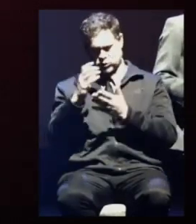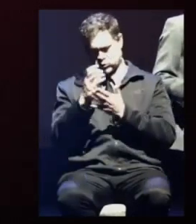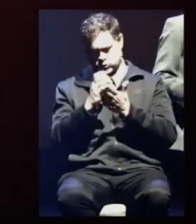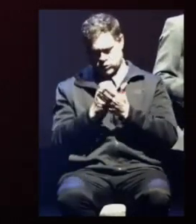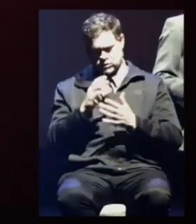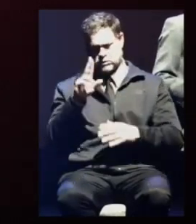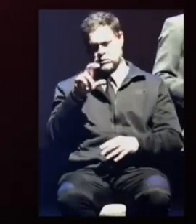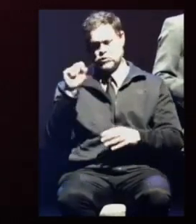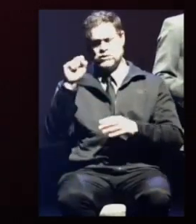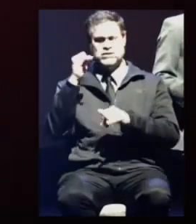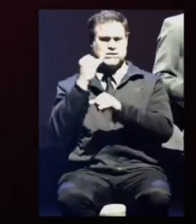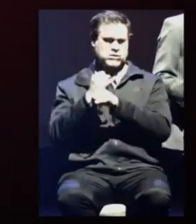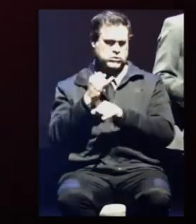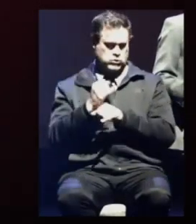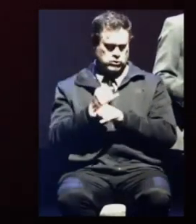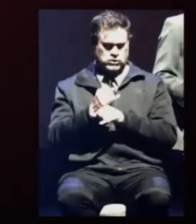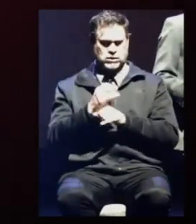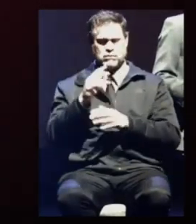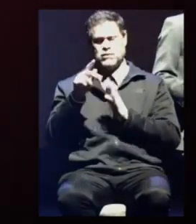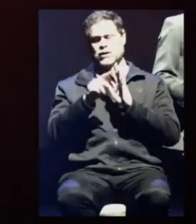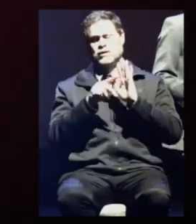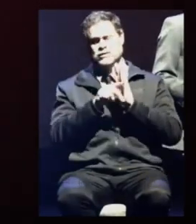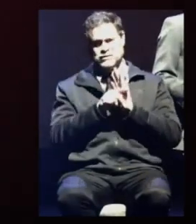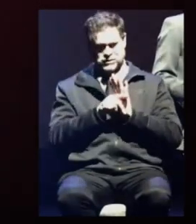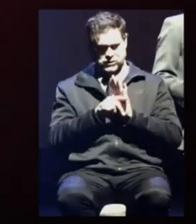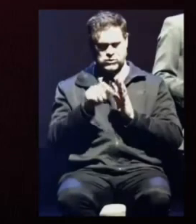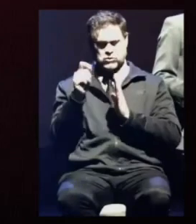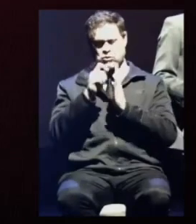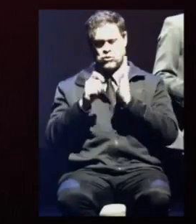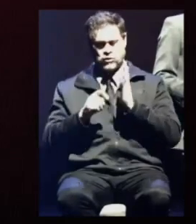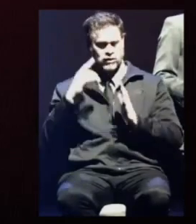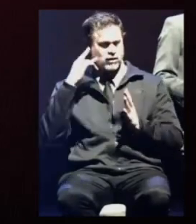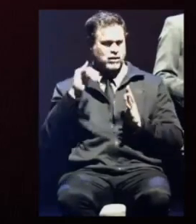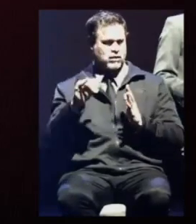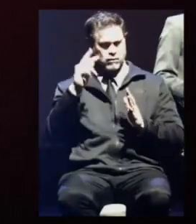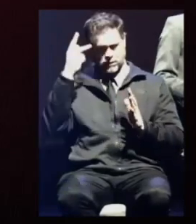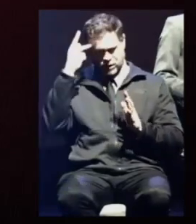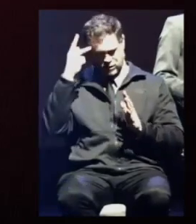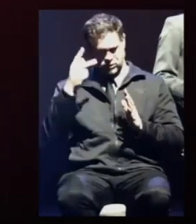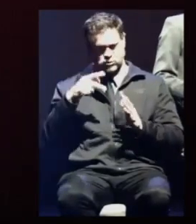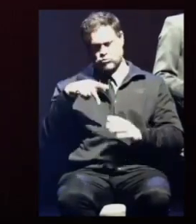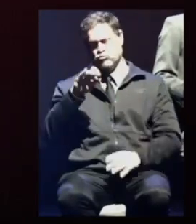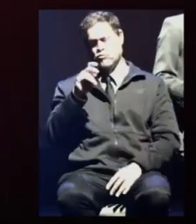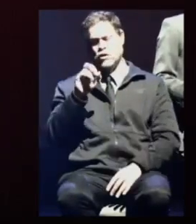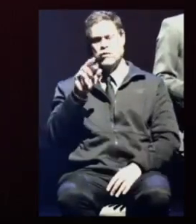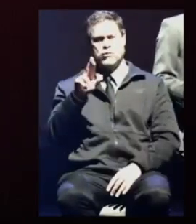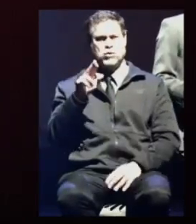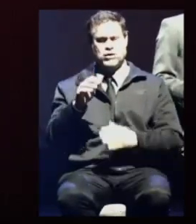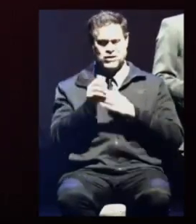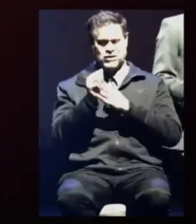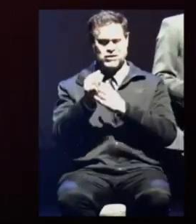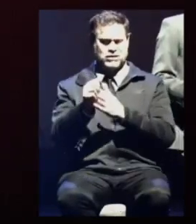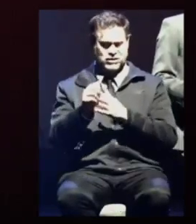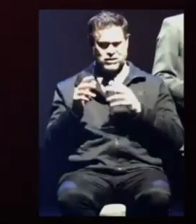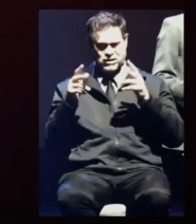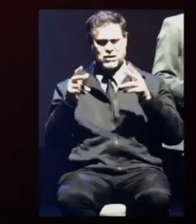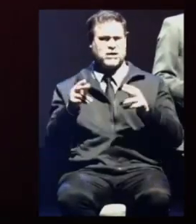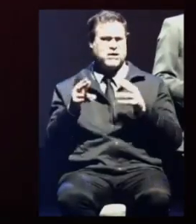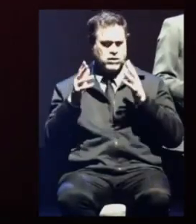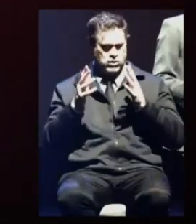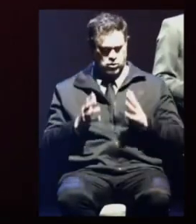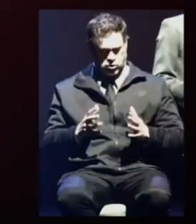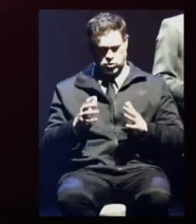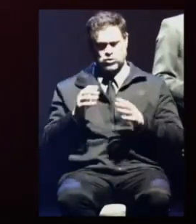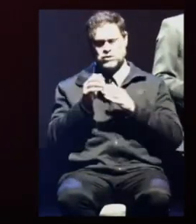about U.S. institutions and policy. She's the author of California Politics, a Primer, lead editor of Political Science